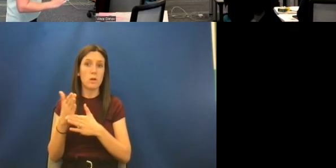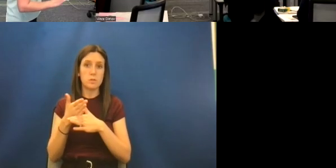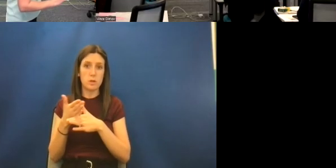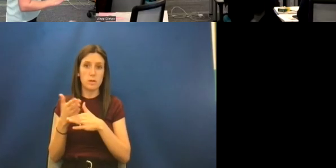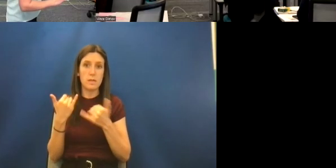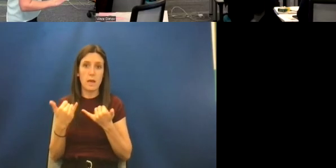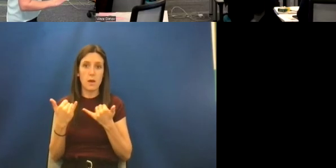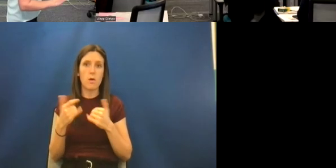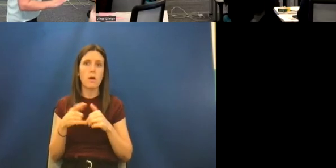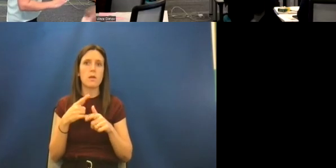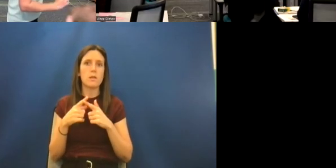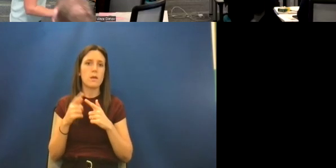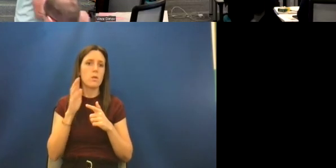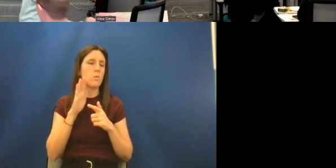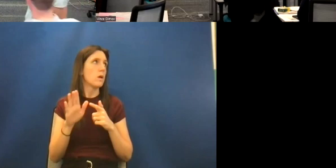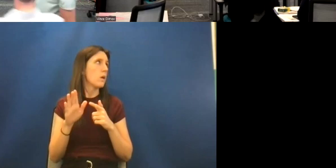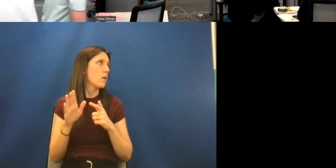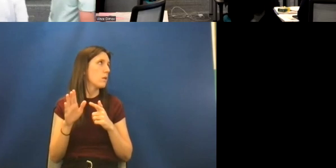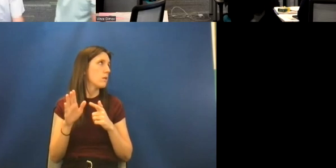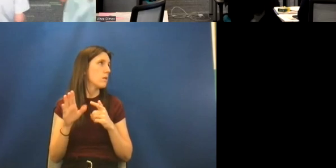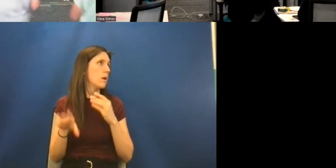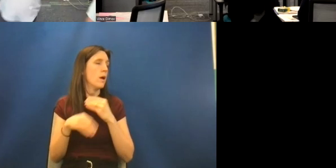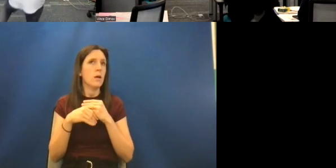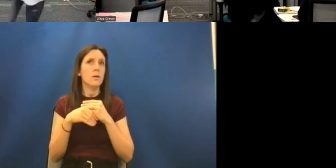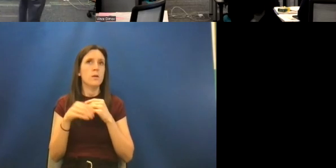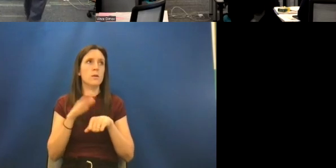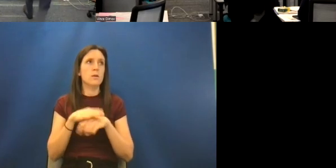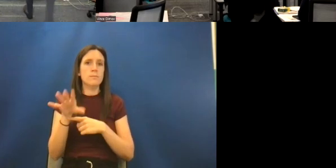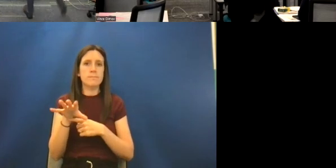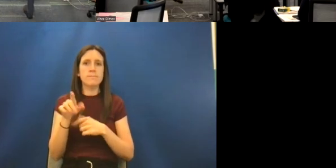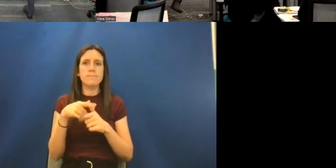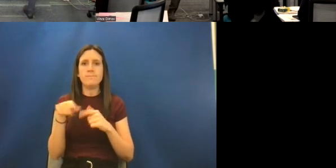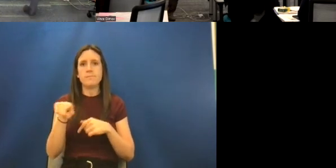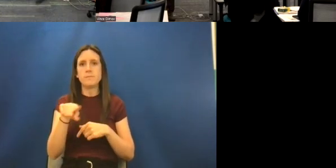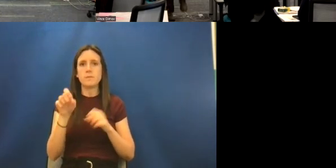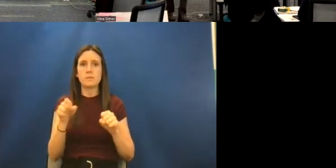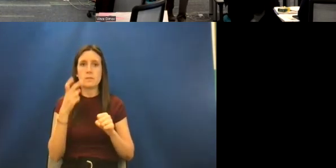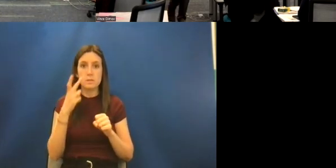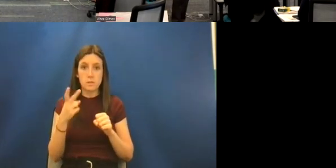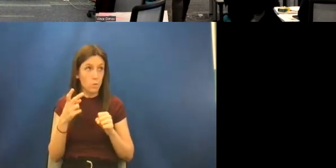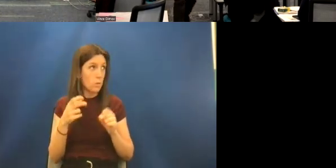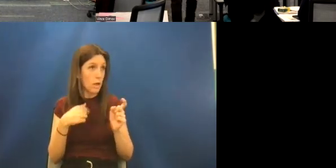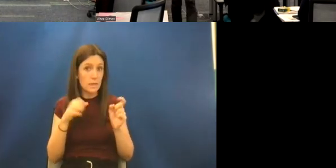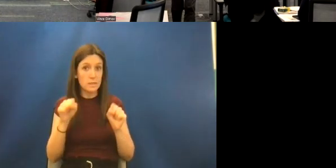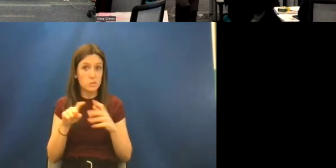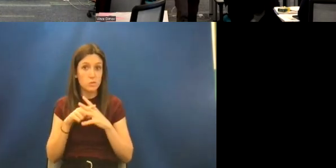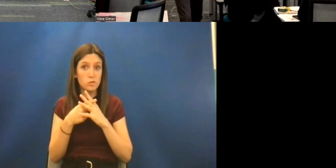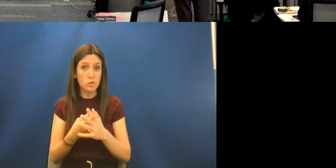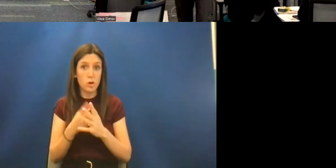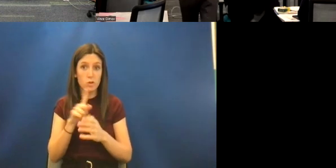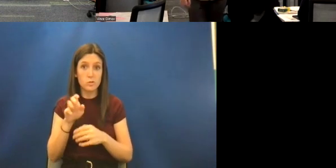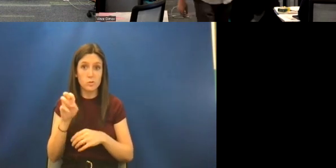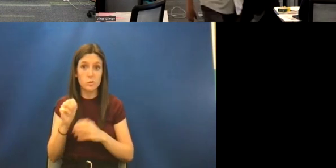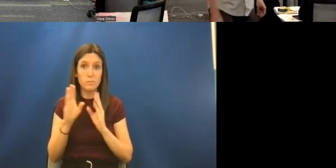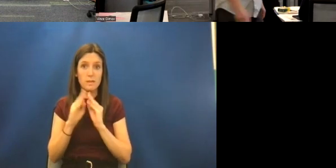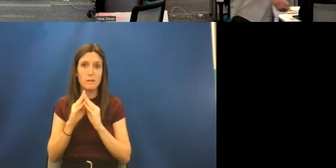I'm gonna zoom that camera on the TV so everybody else can see what you're Oh, showing. perfect. So I could just start a Zoom meeting? Yeah, yeah. Okay. So